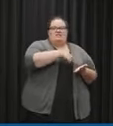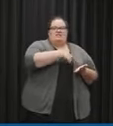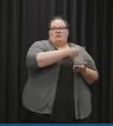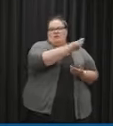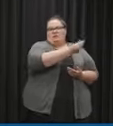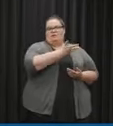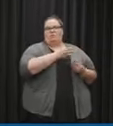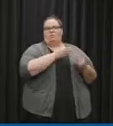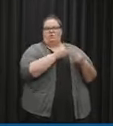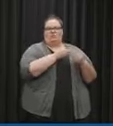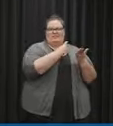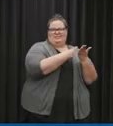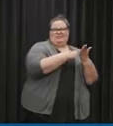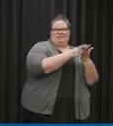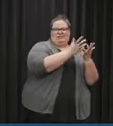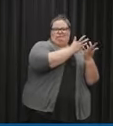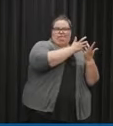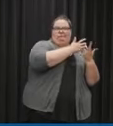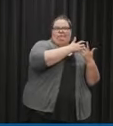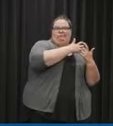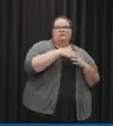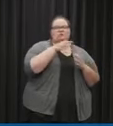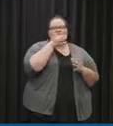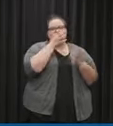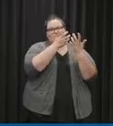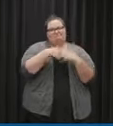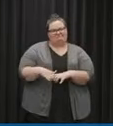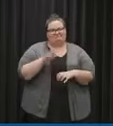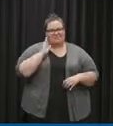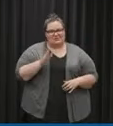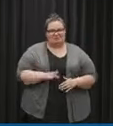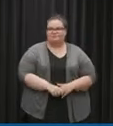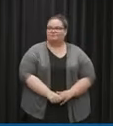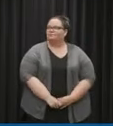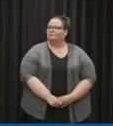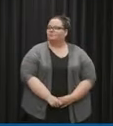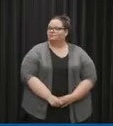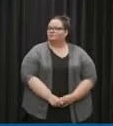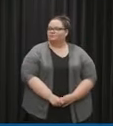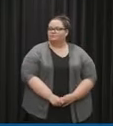a few items, but we're getting close on it. Thank you. Thank you,